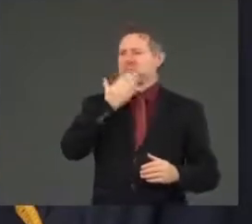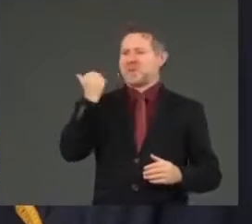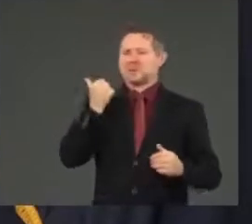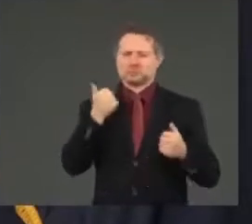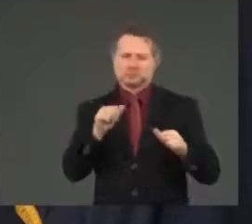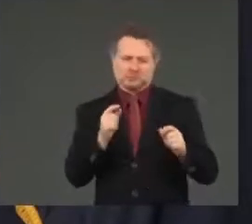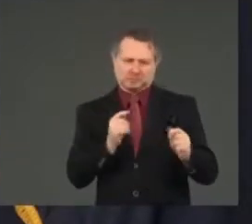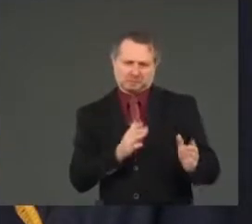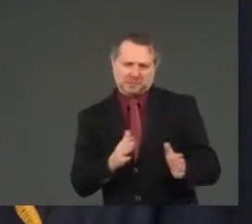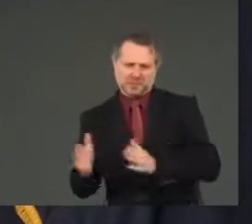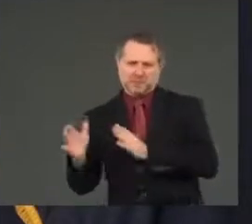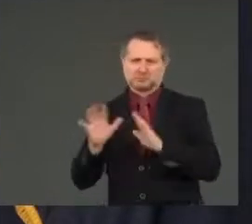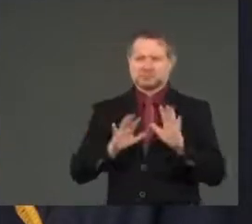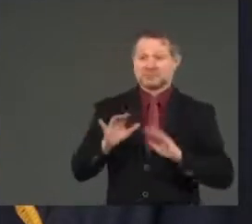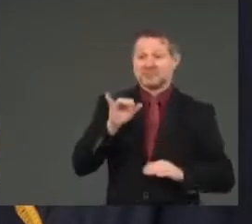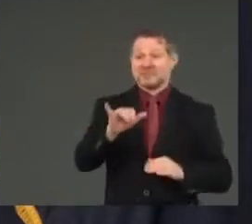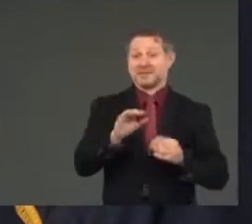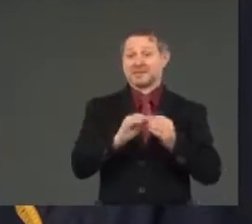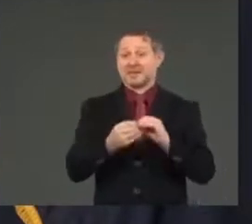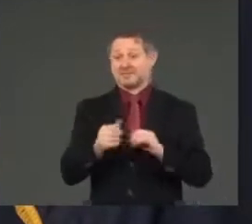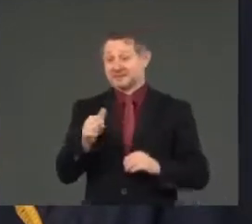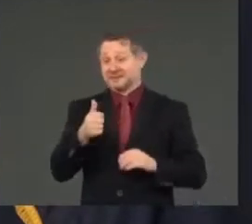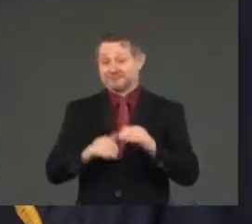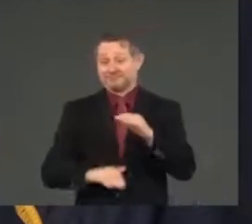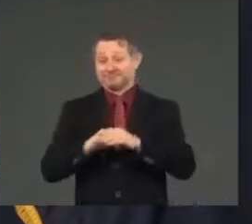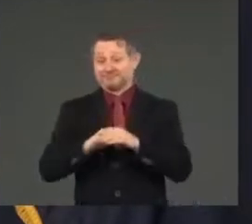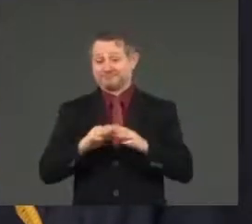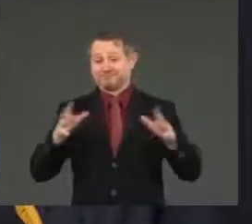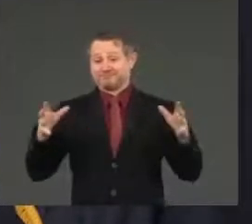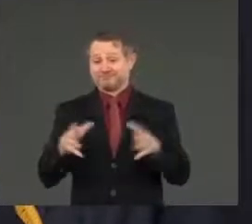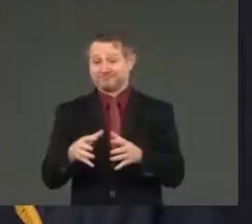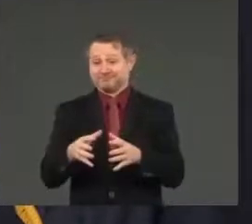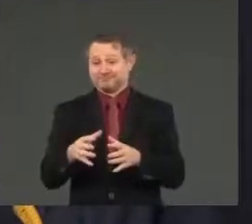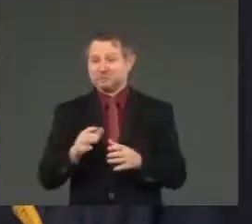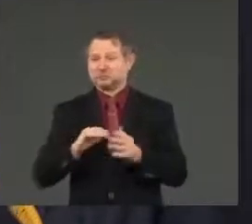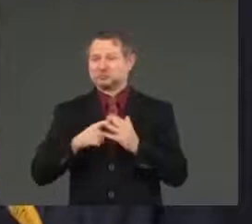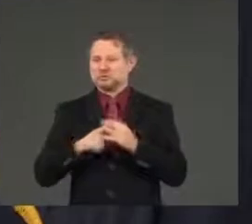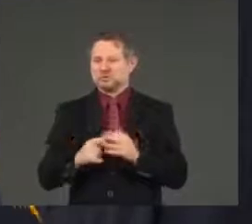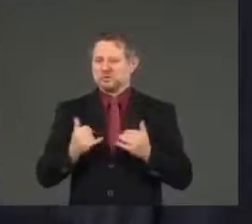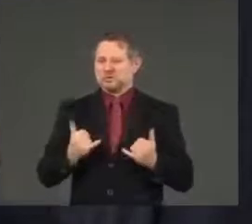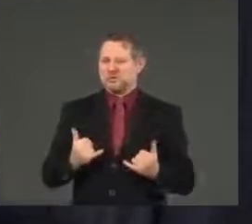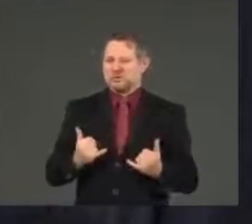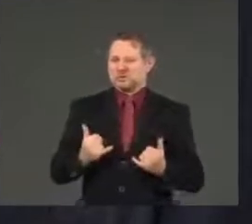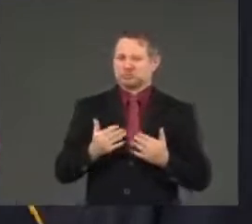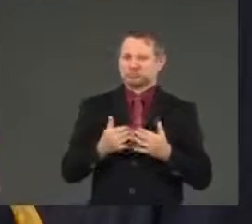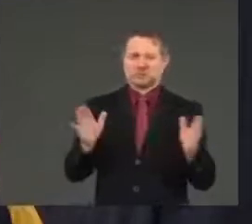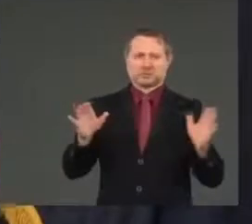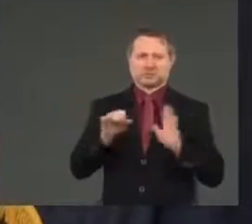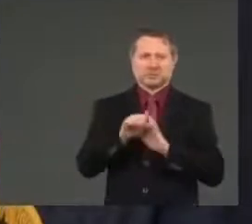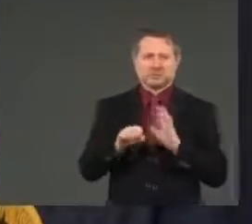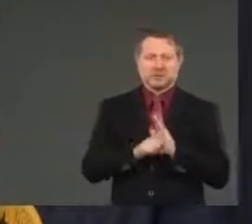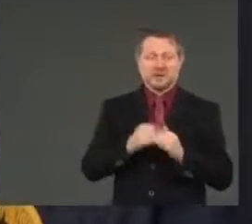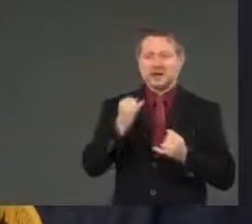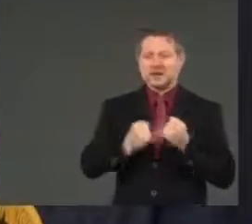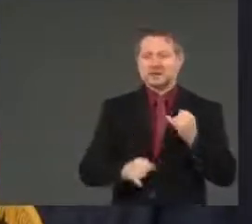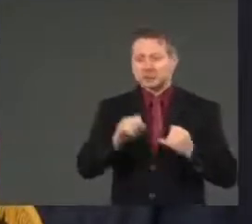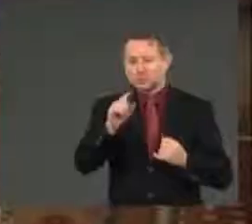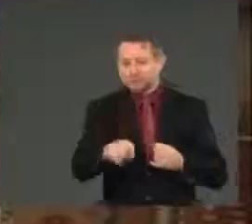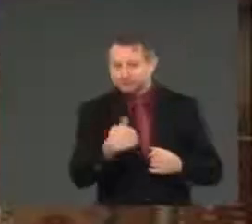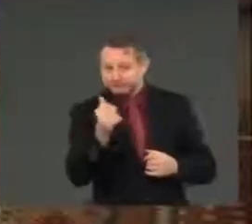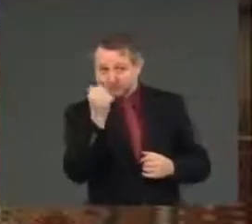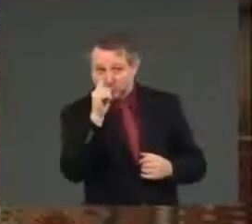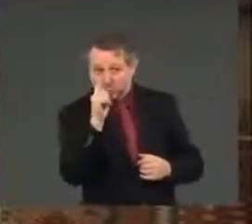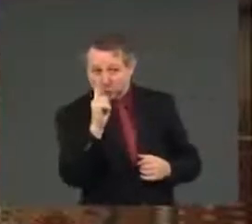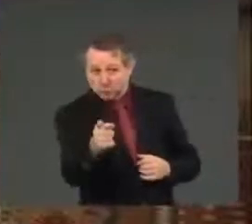the 10 is, it goes into effect now, and it is statewide. Last question for you.